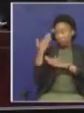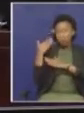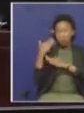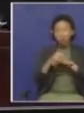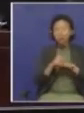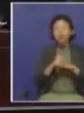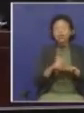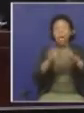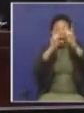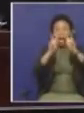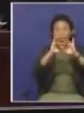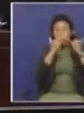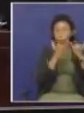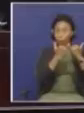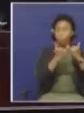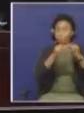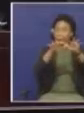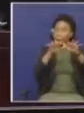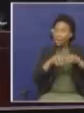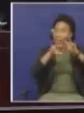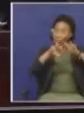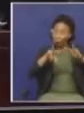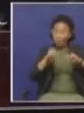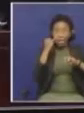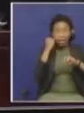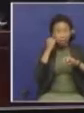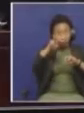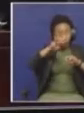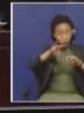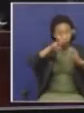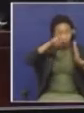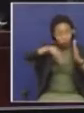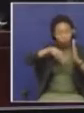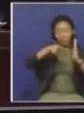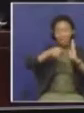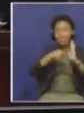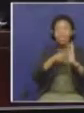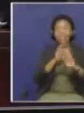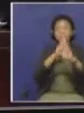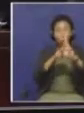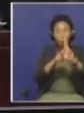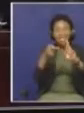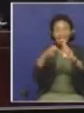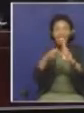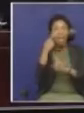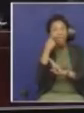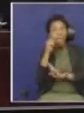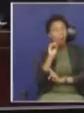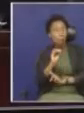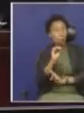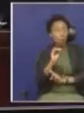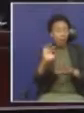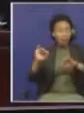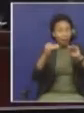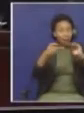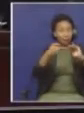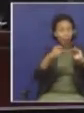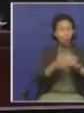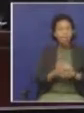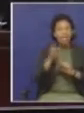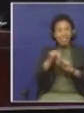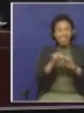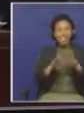parliamentary inquiry, and if you read that report that Parliament accepted, it gives evidence of this. So this is a step